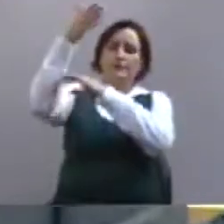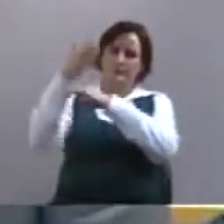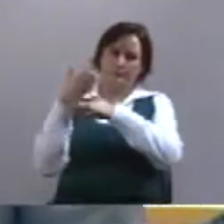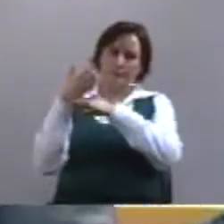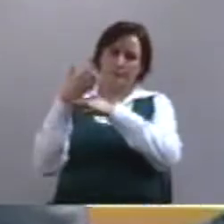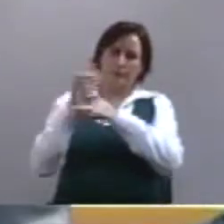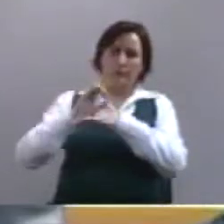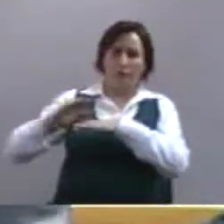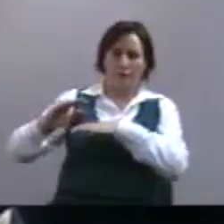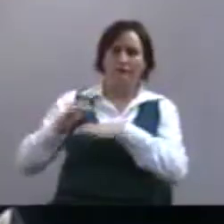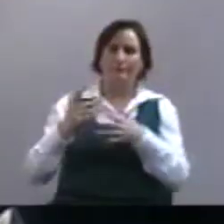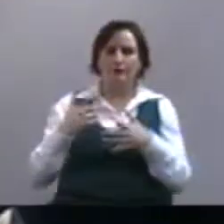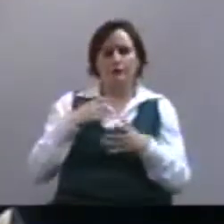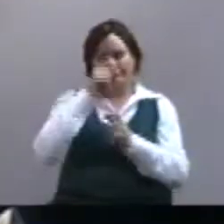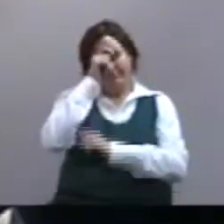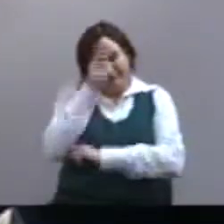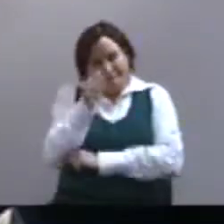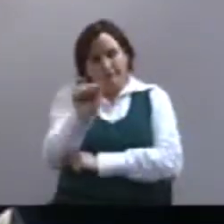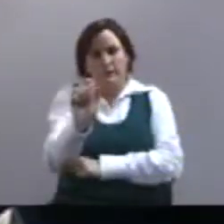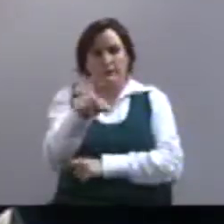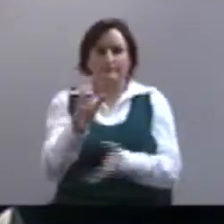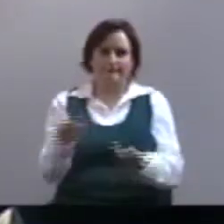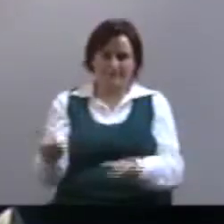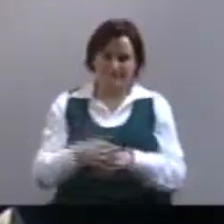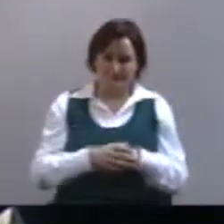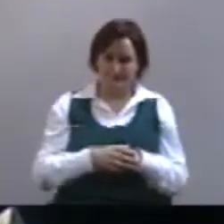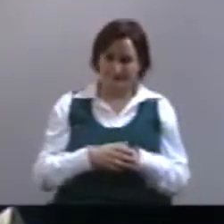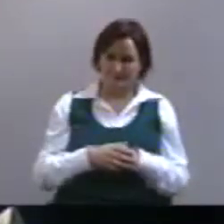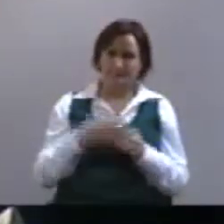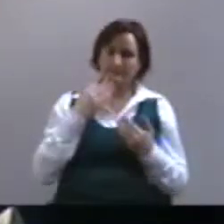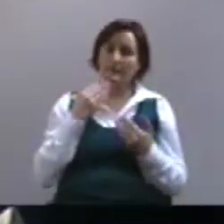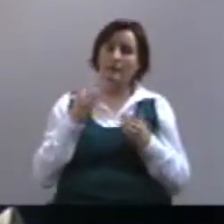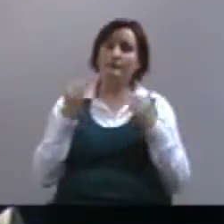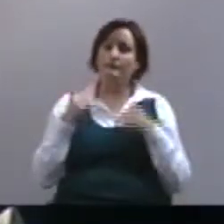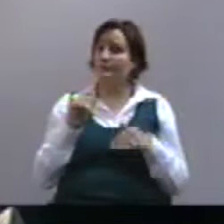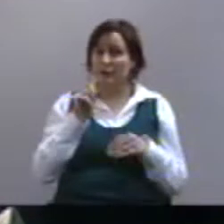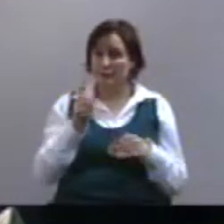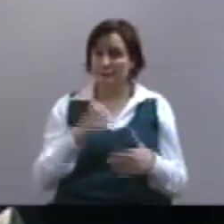much. Is there a follow-up question? Honourable Thring.